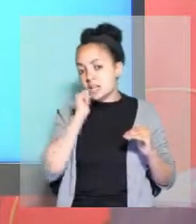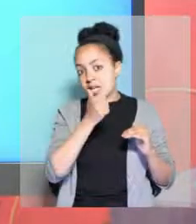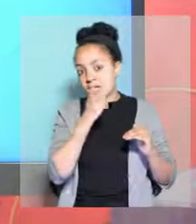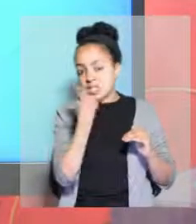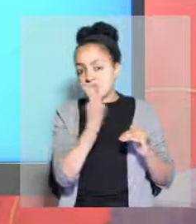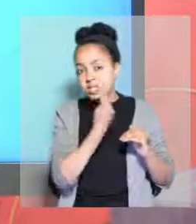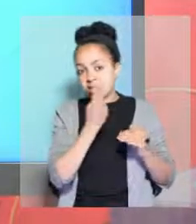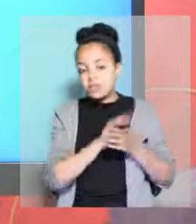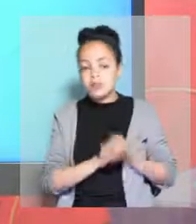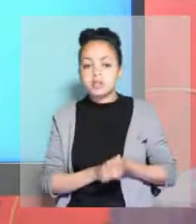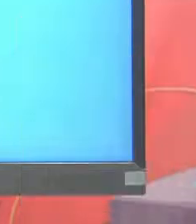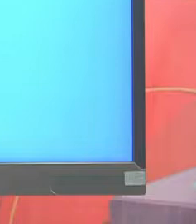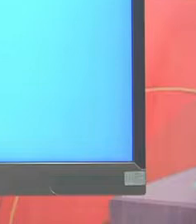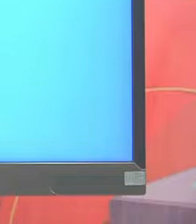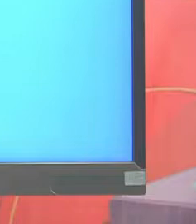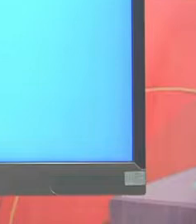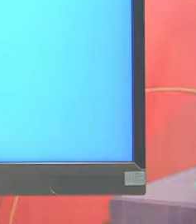significance.